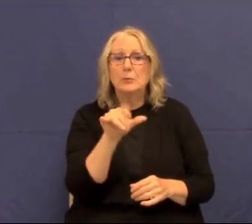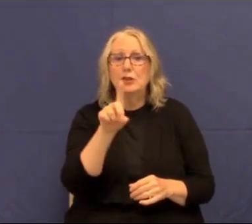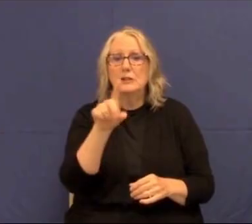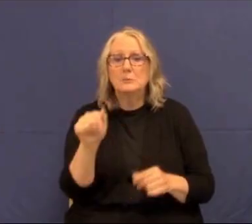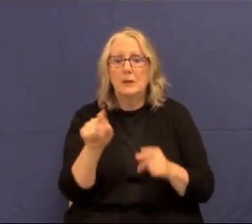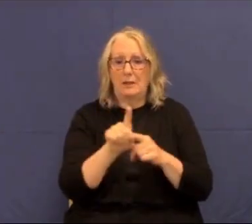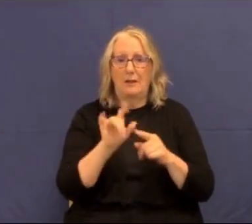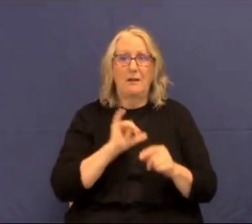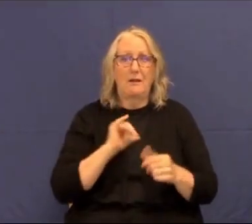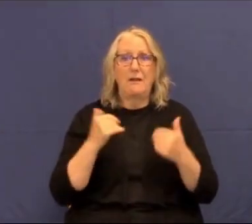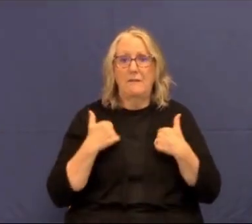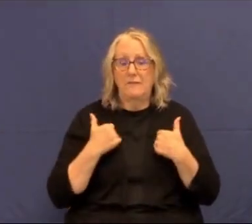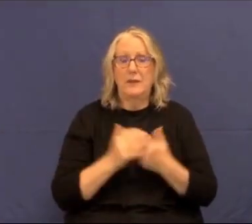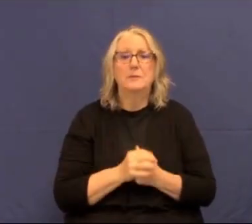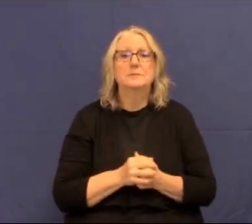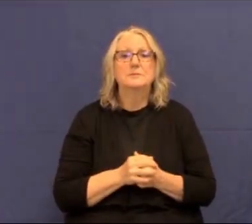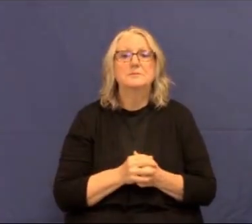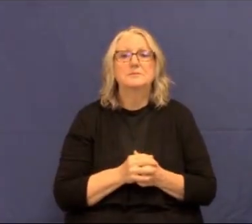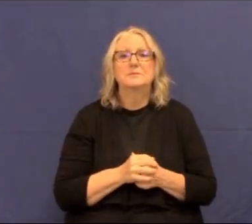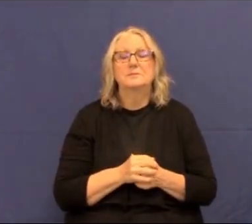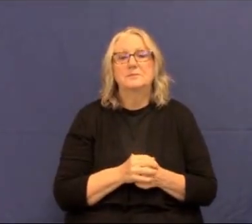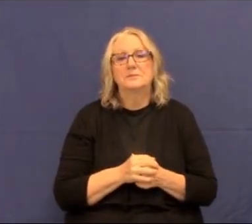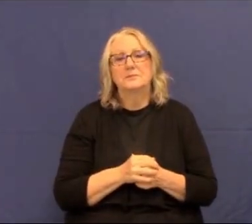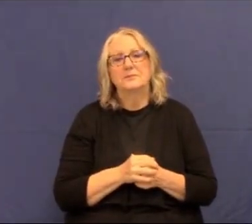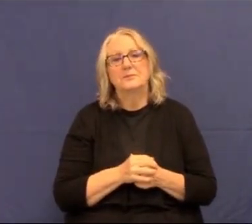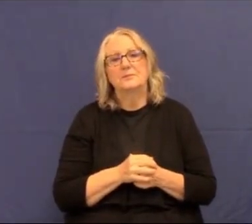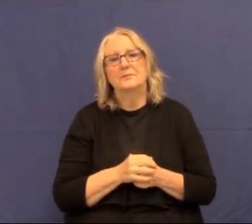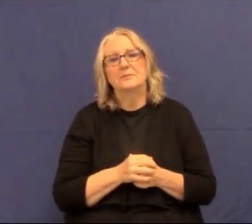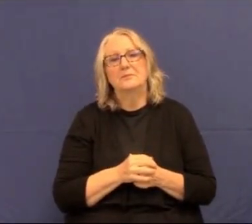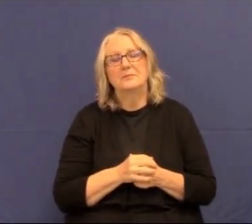disability as to what I do.